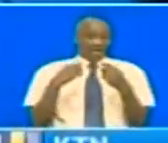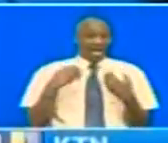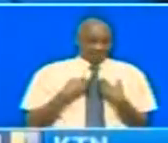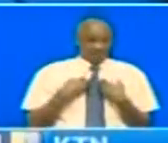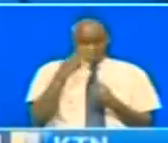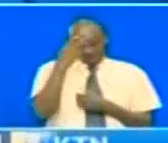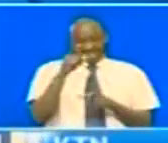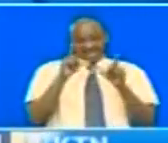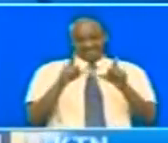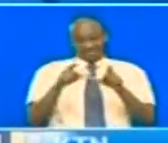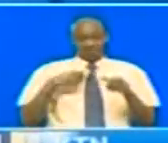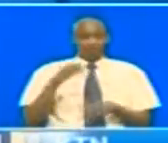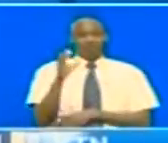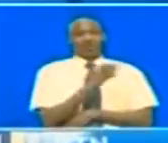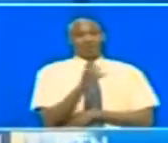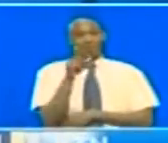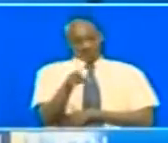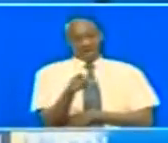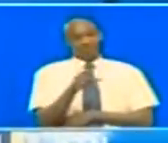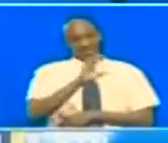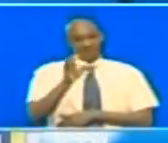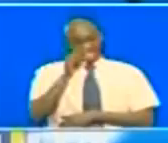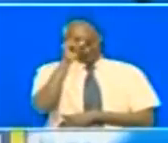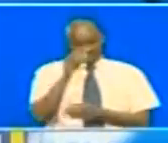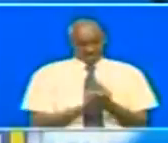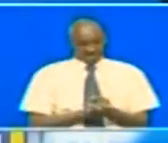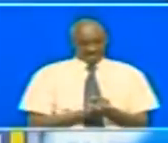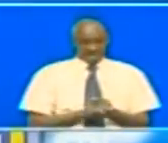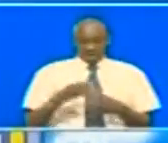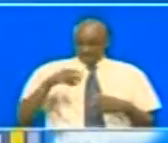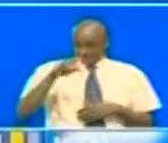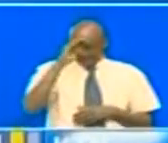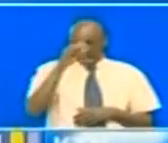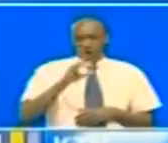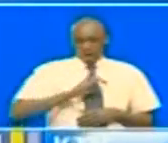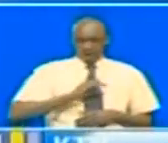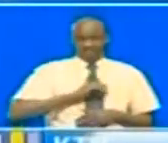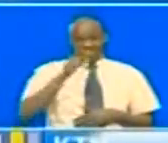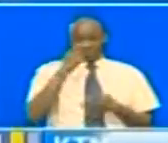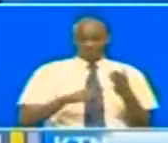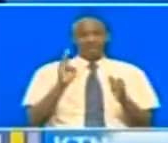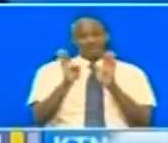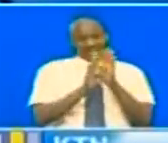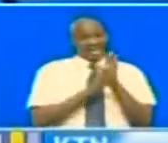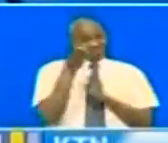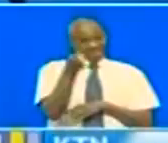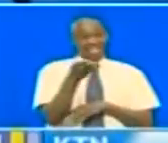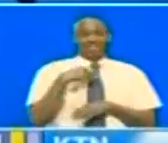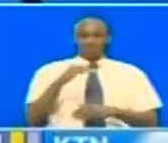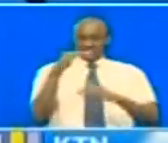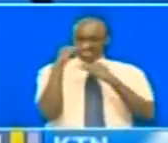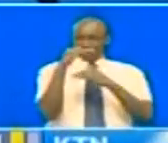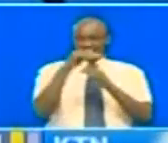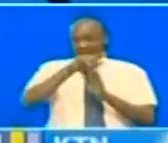liquor licensing of the county government. The Mombasa bar owners are protesting the new bill that seeks to limit the